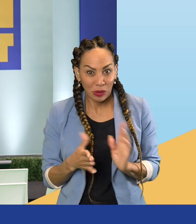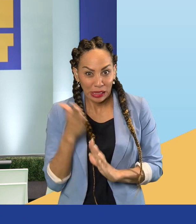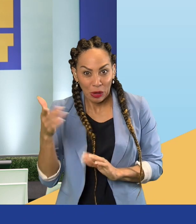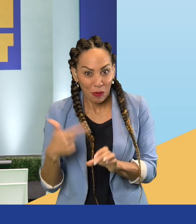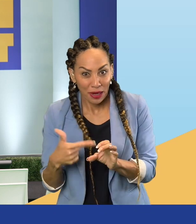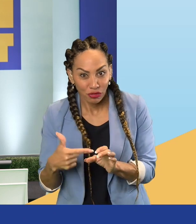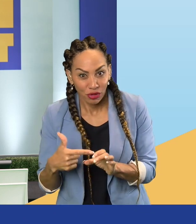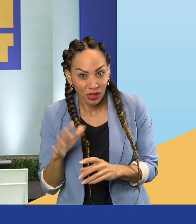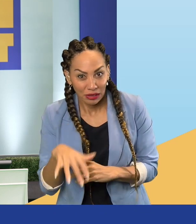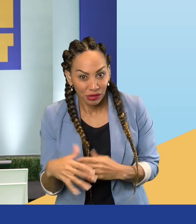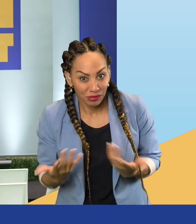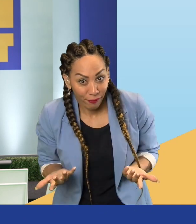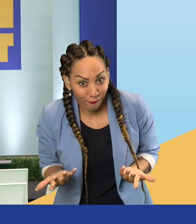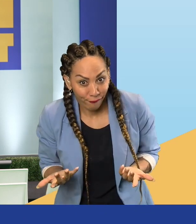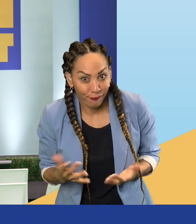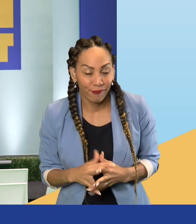Any more questions?